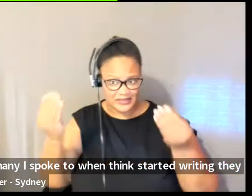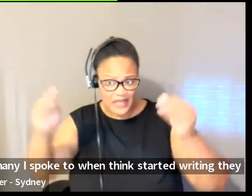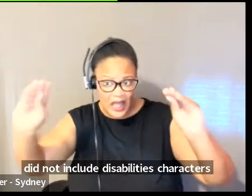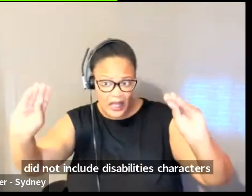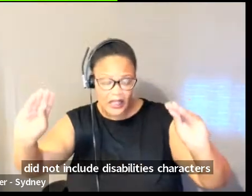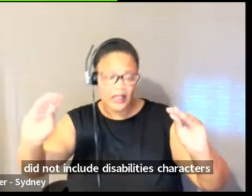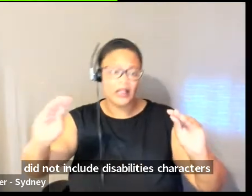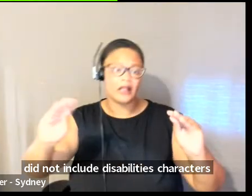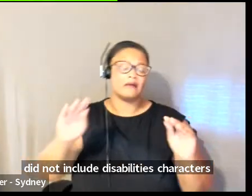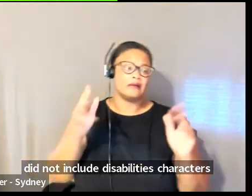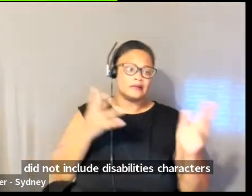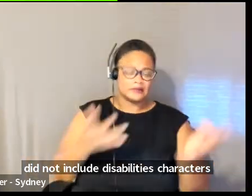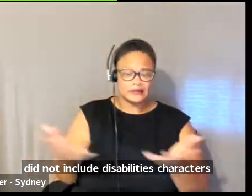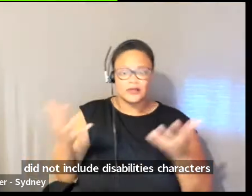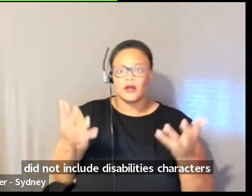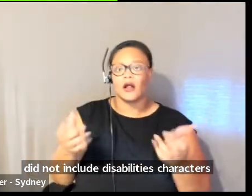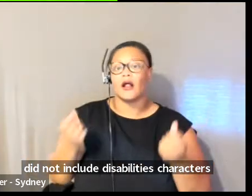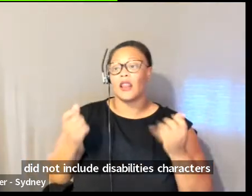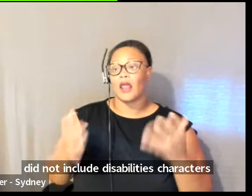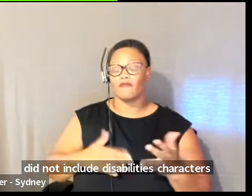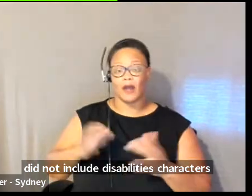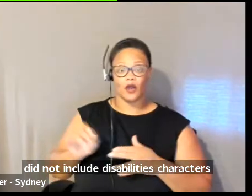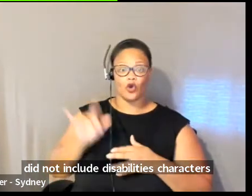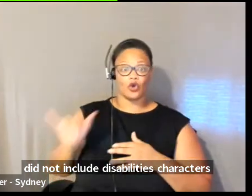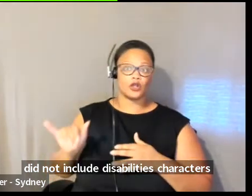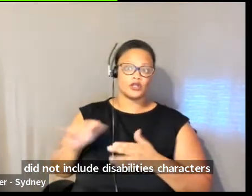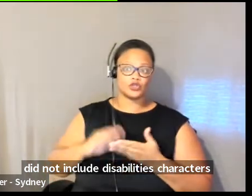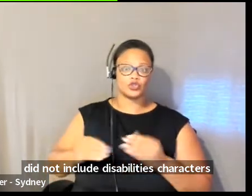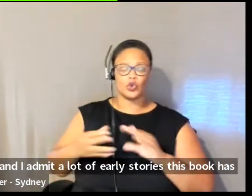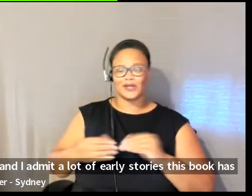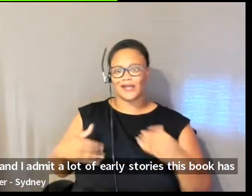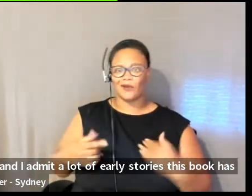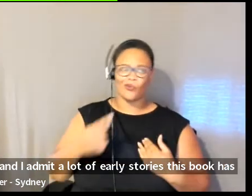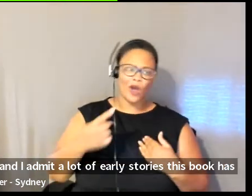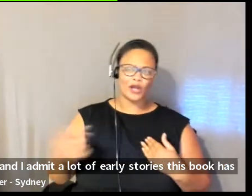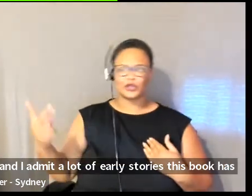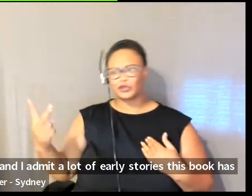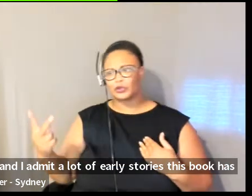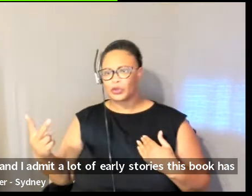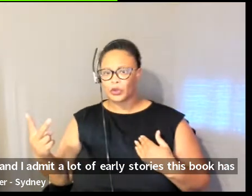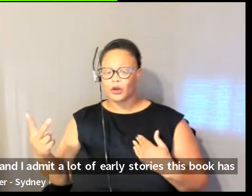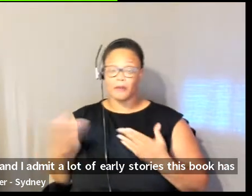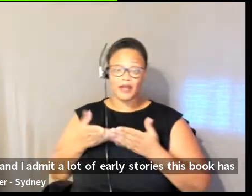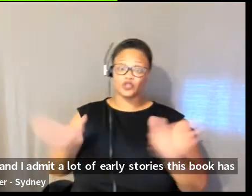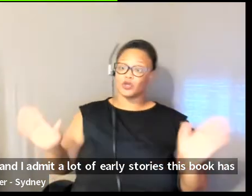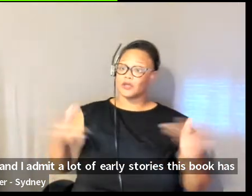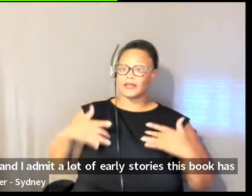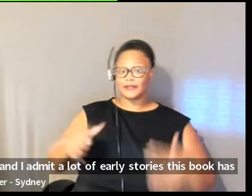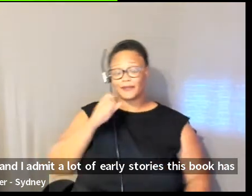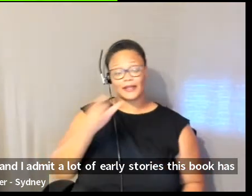early stories did not. This book has one or two characters with disabilities, but in general, it does